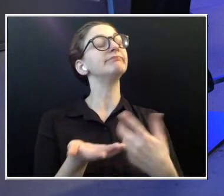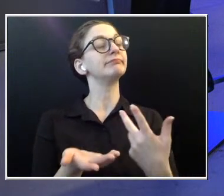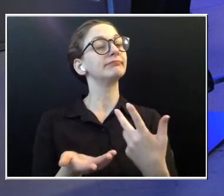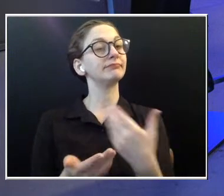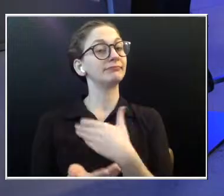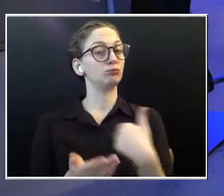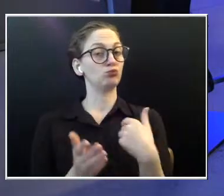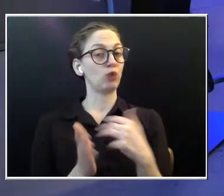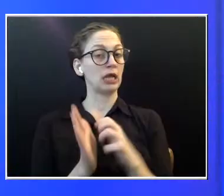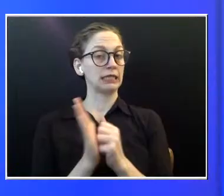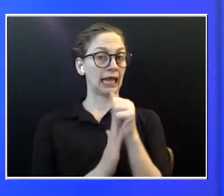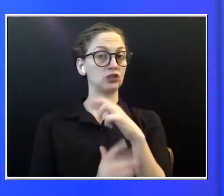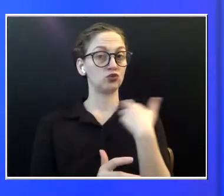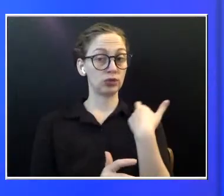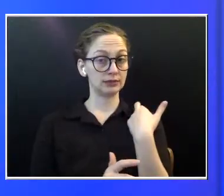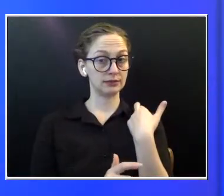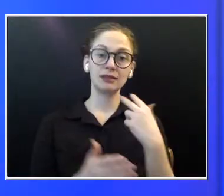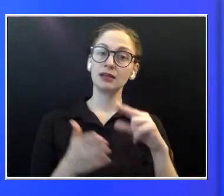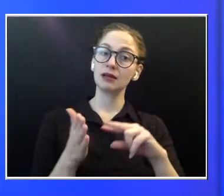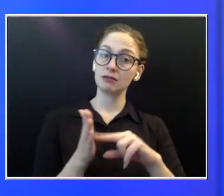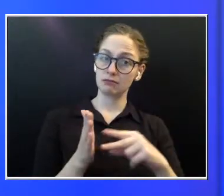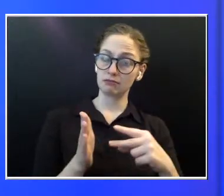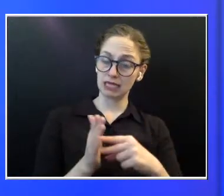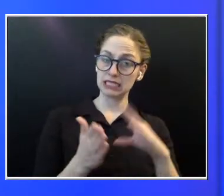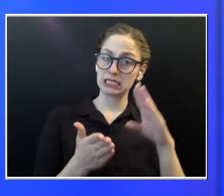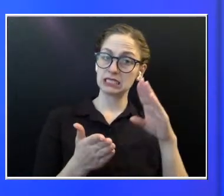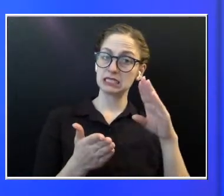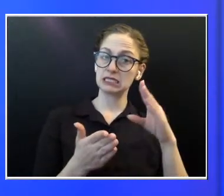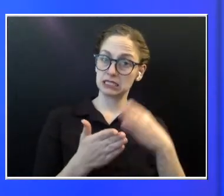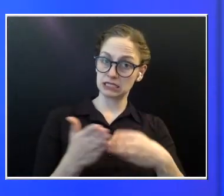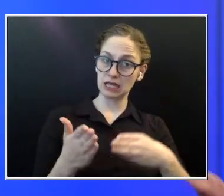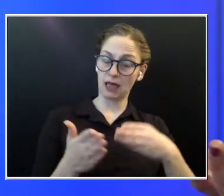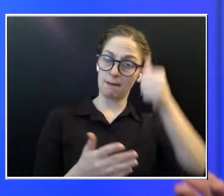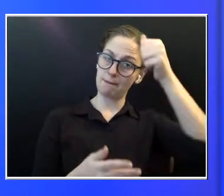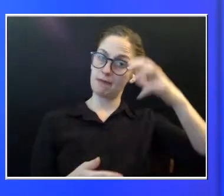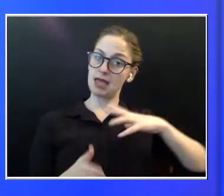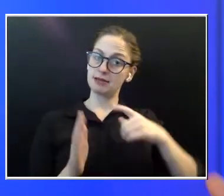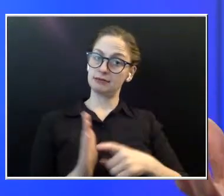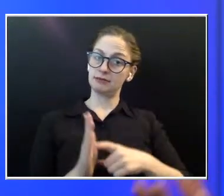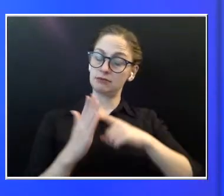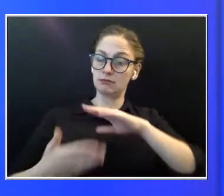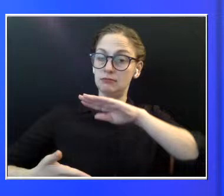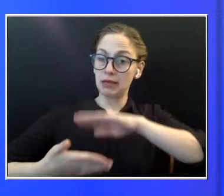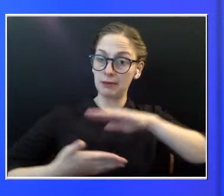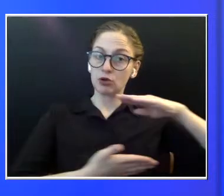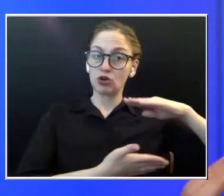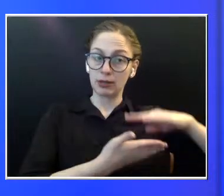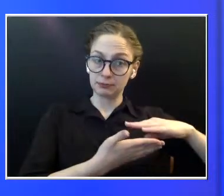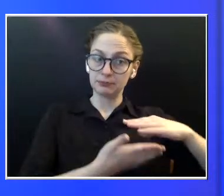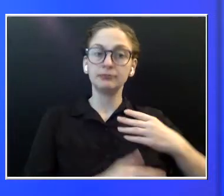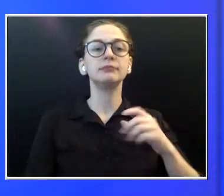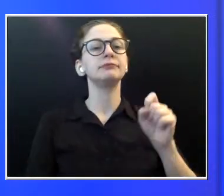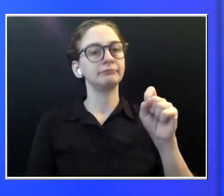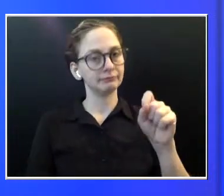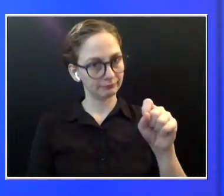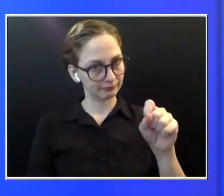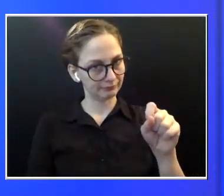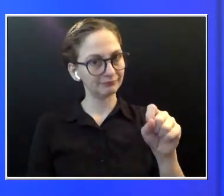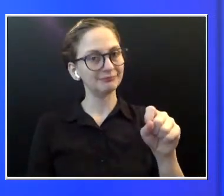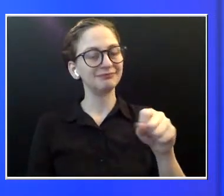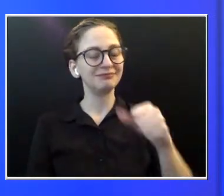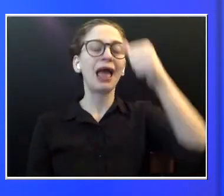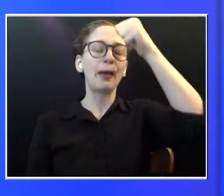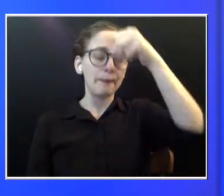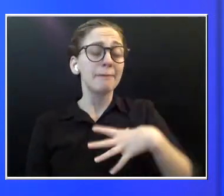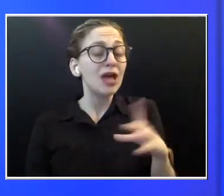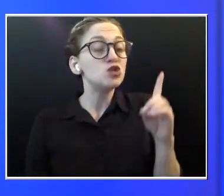this. There are starting to become guidelines to acknowledge the risk in men, and men do have breasts. That's usually the biggest hurdle we have to overcome in